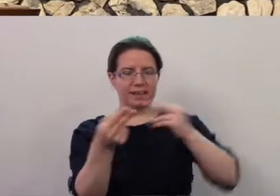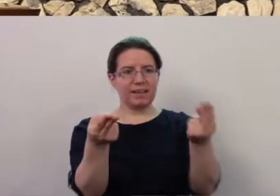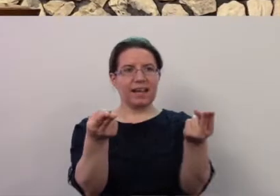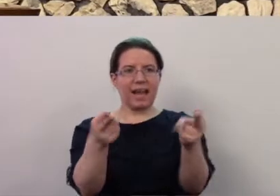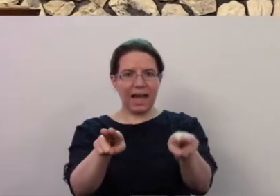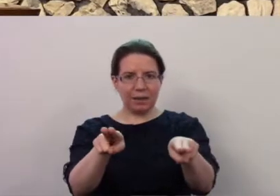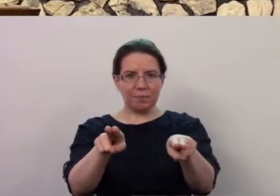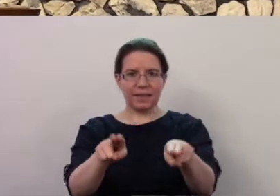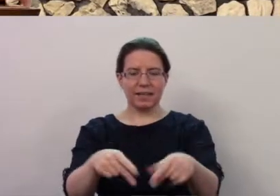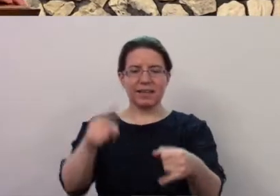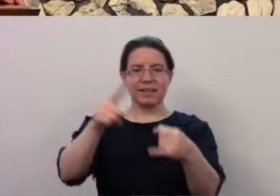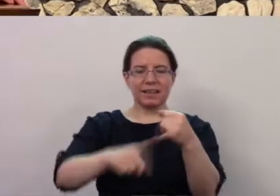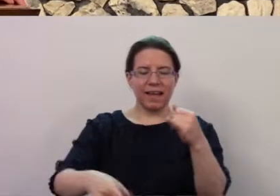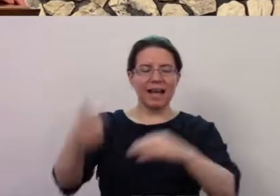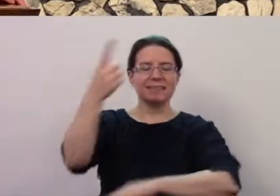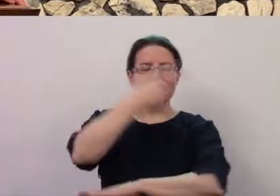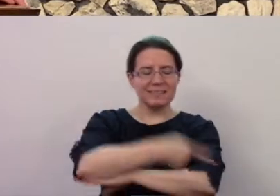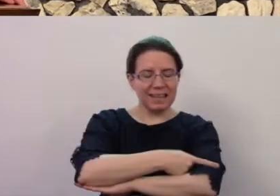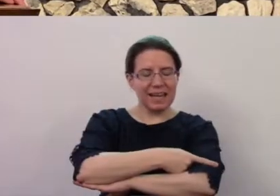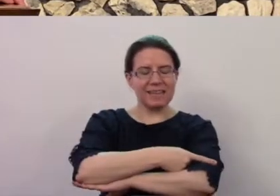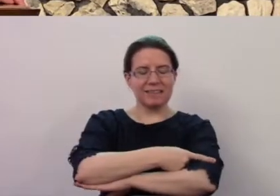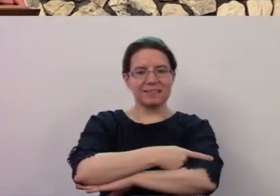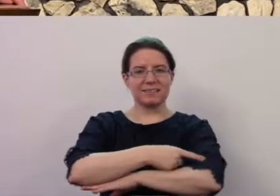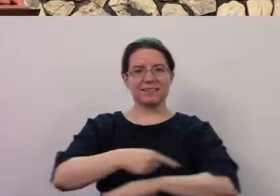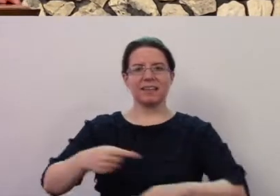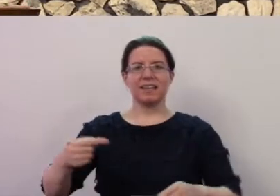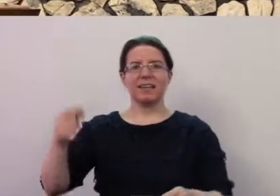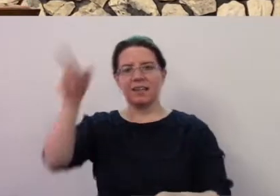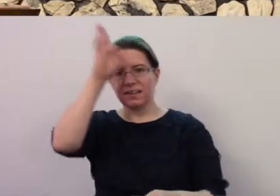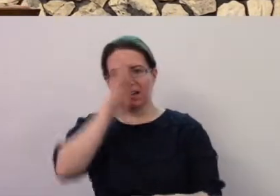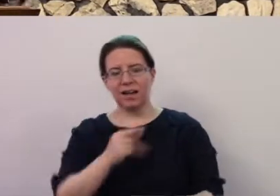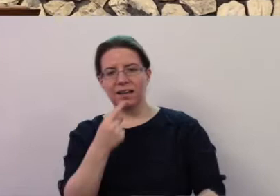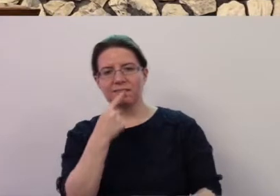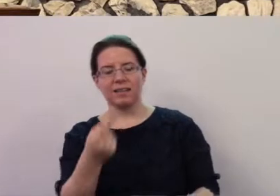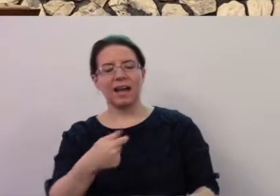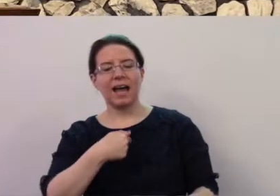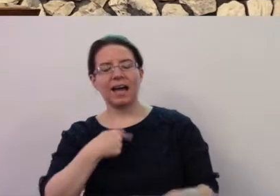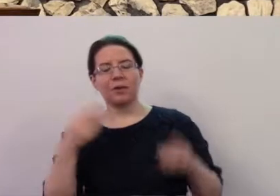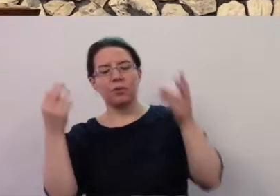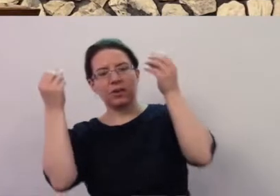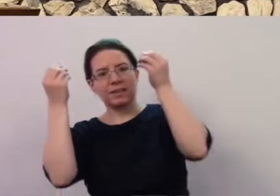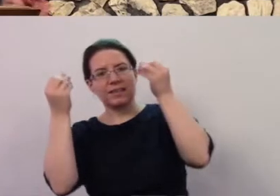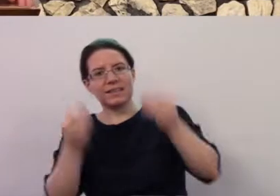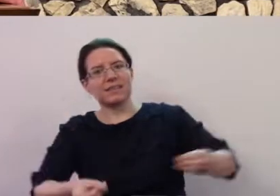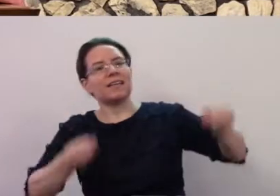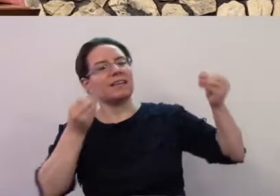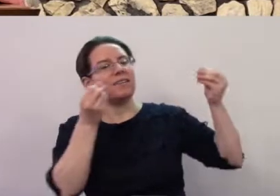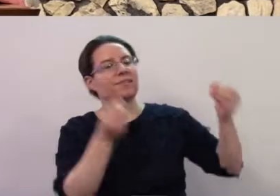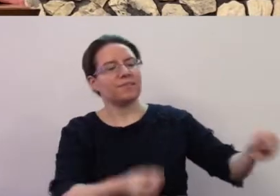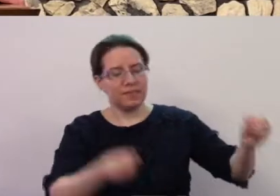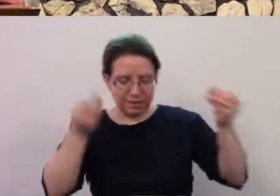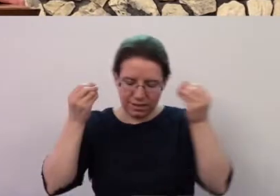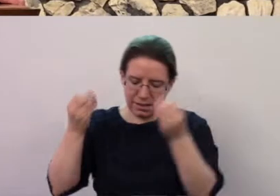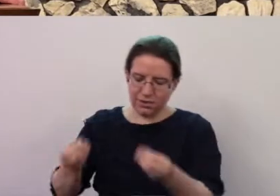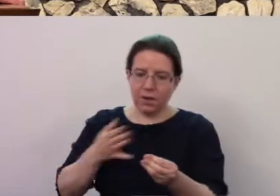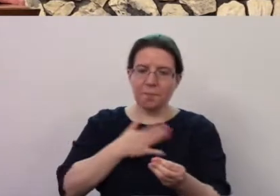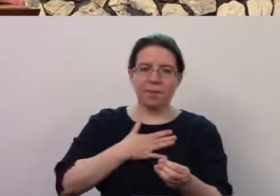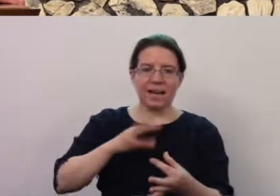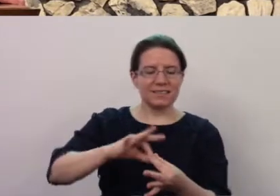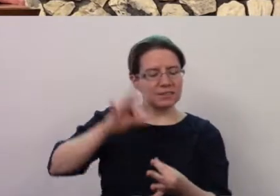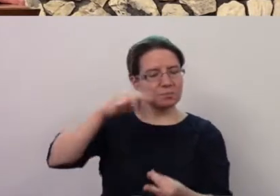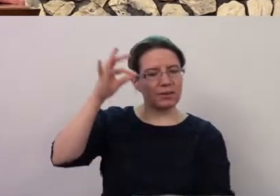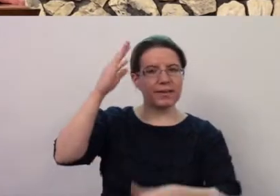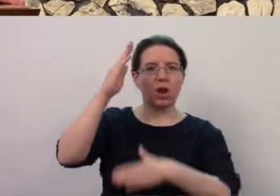which was spoken by the prophet Joel. And it shall come to pass in the last day, saith the Lord God, I will pour out